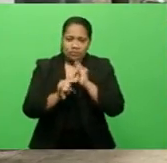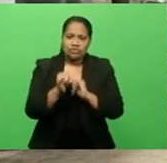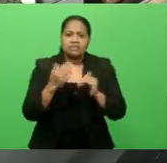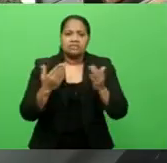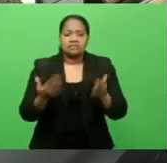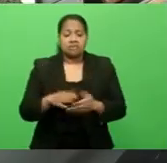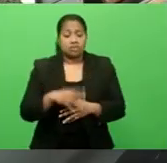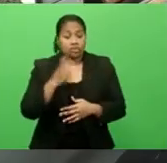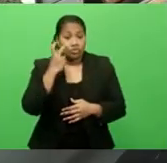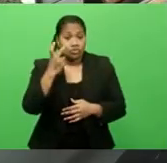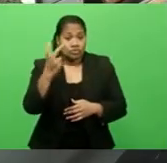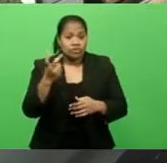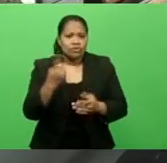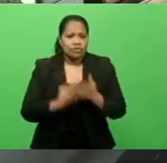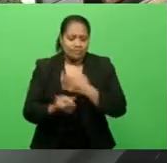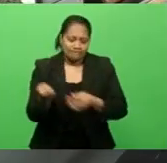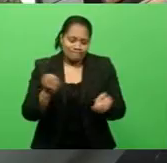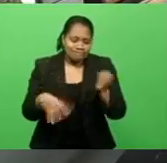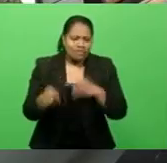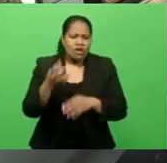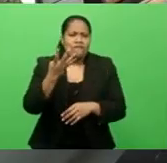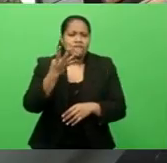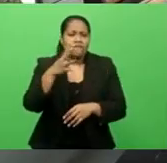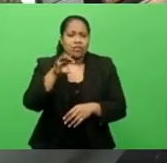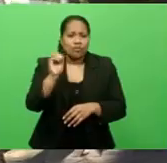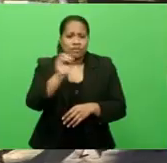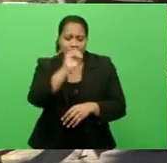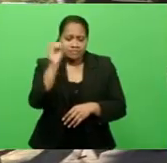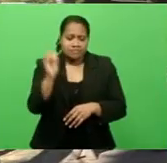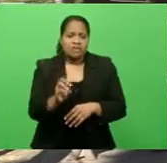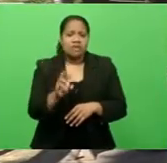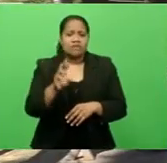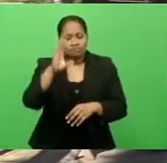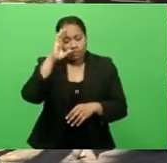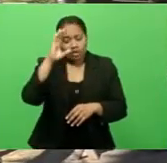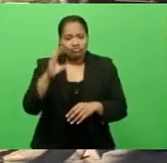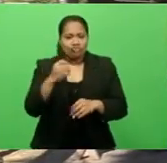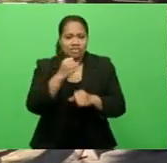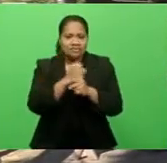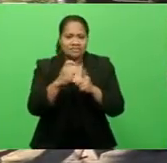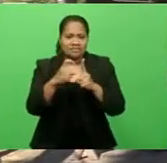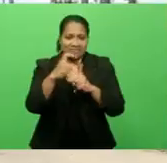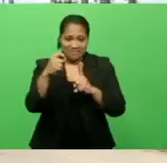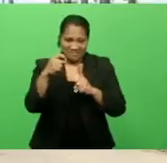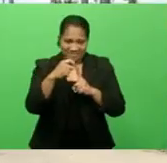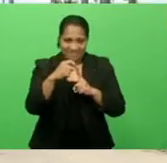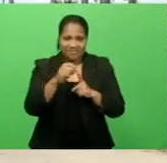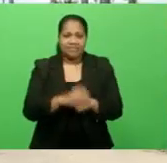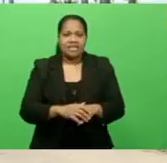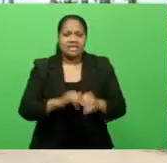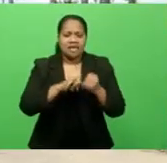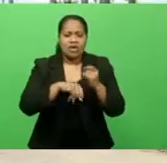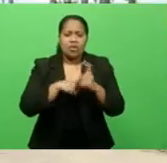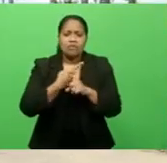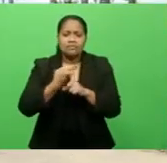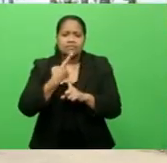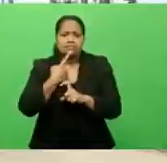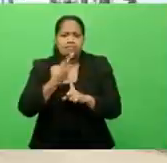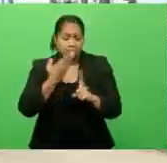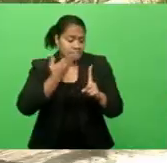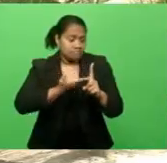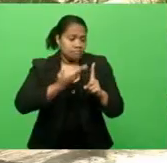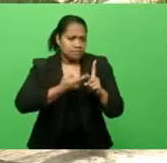tourism contributes 40% to the country's GDP. Said Kayum says the recovery rebate package aims to